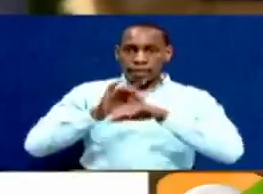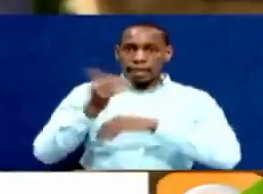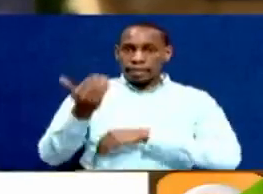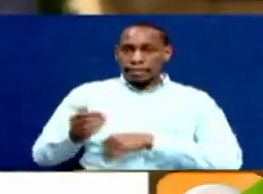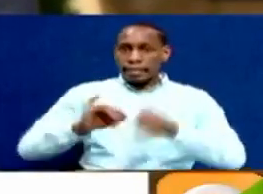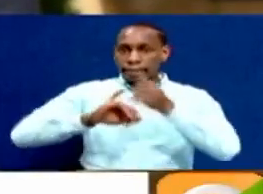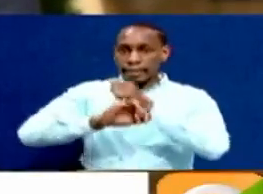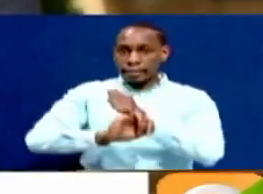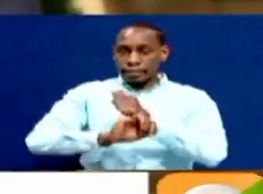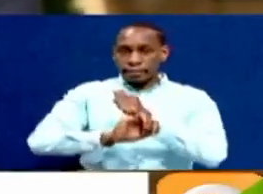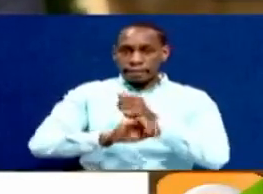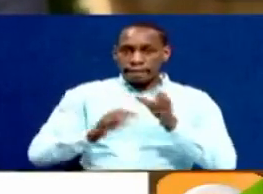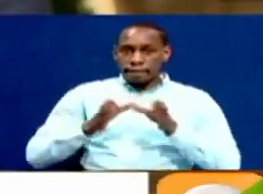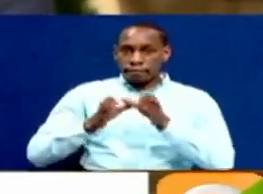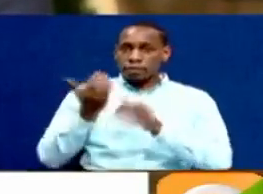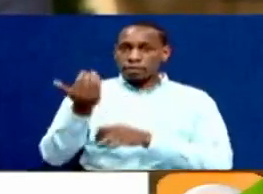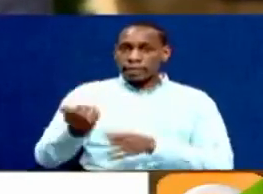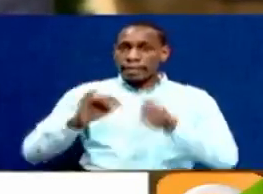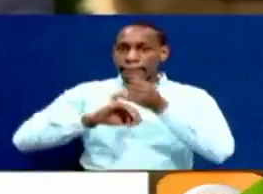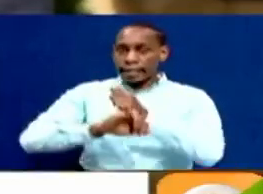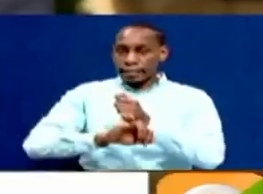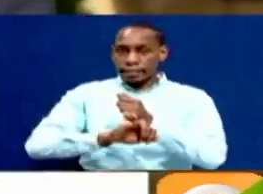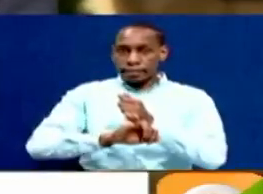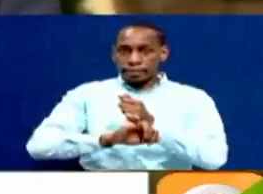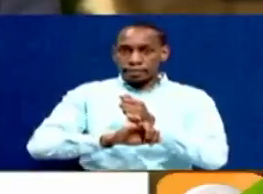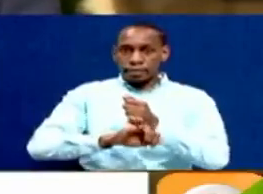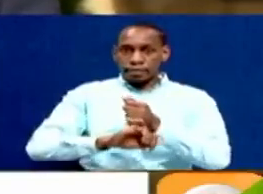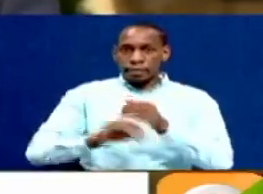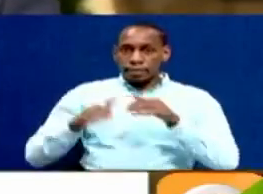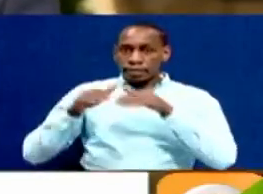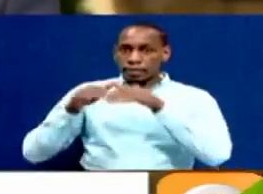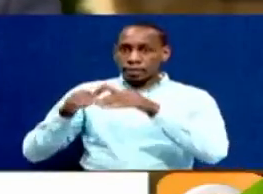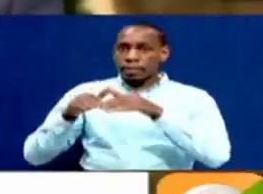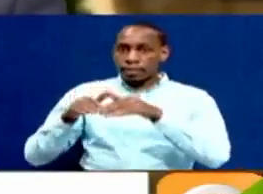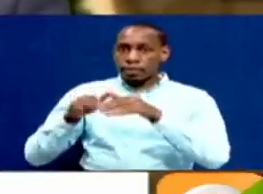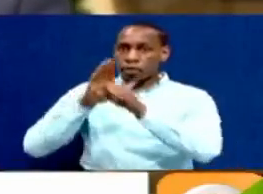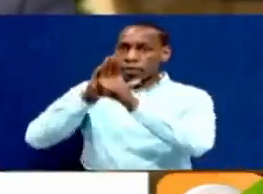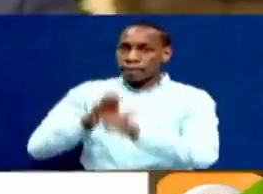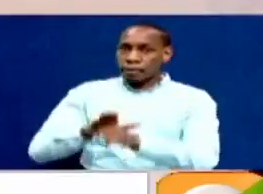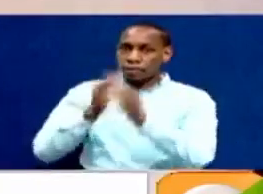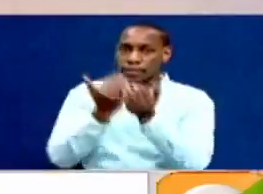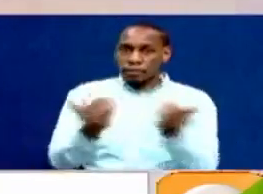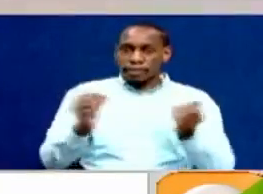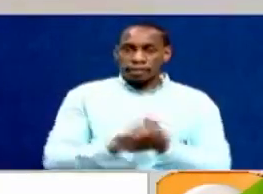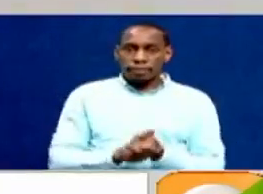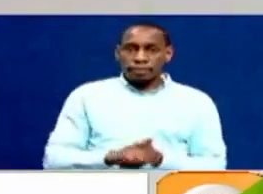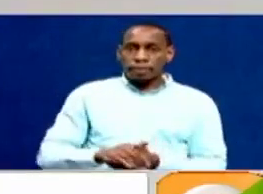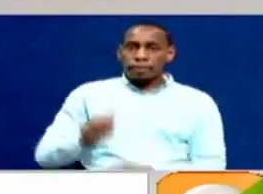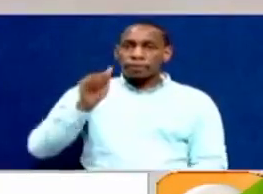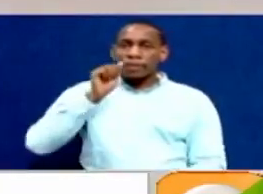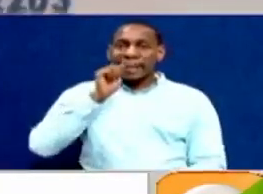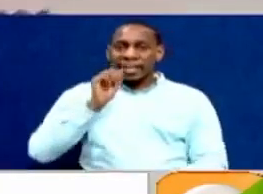marriages, forced child marriage, sexual exploitation of children. United